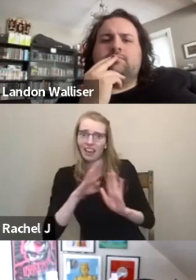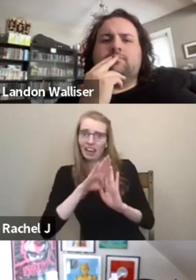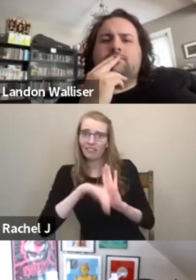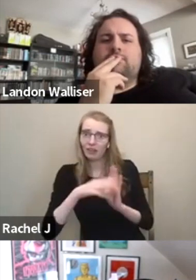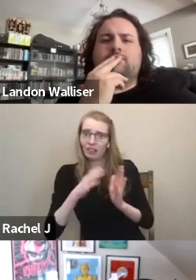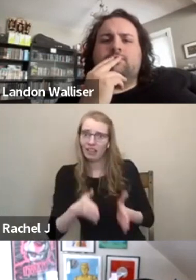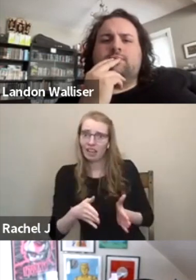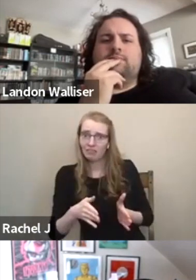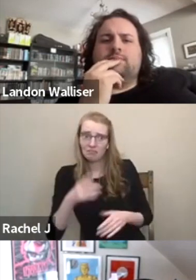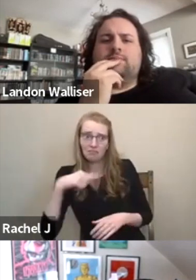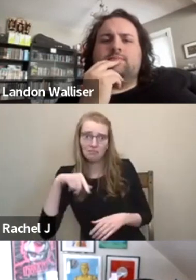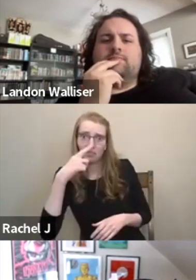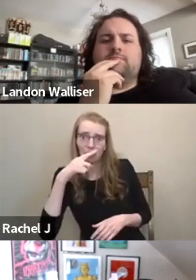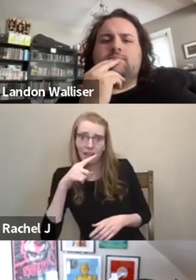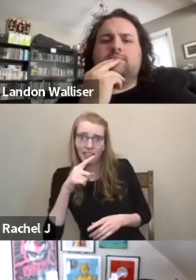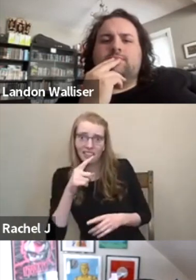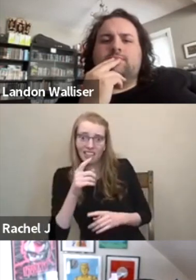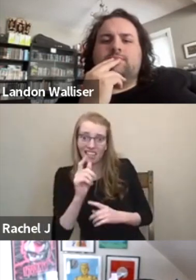if we took 5 minutes instead of 10?